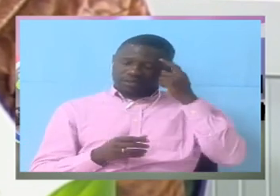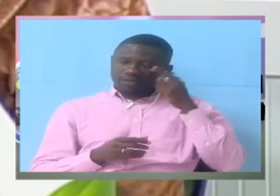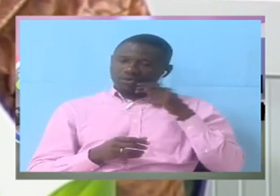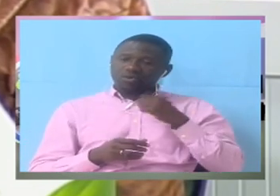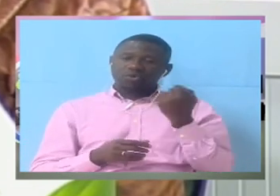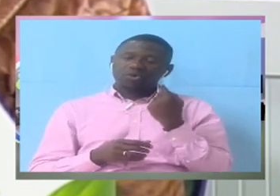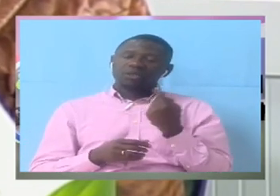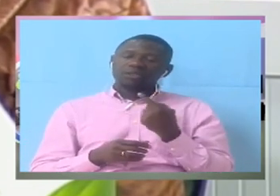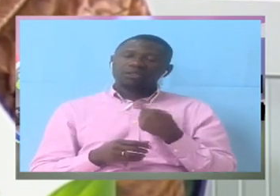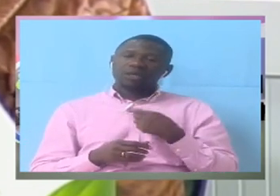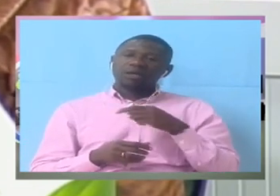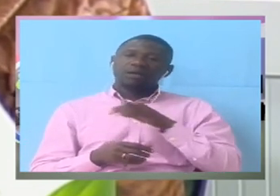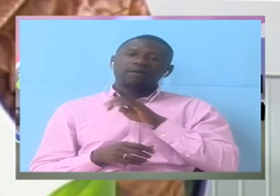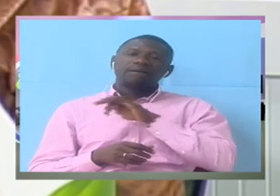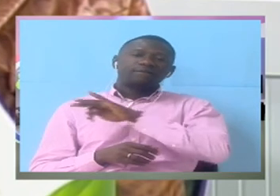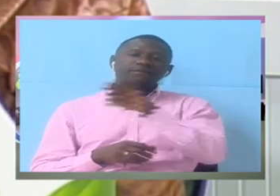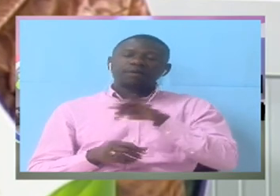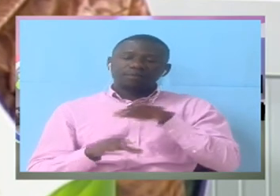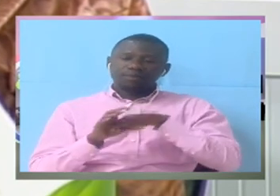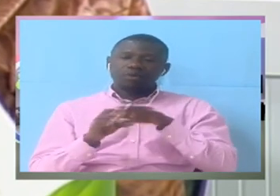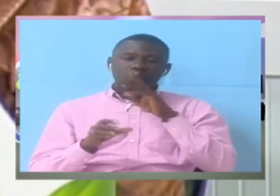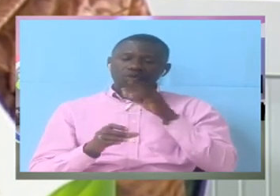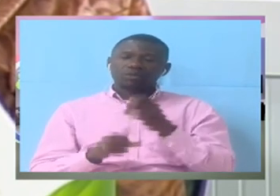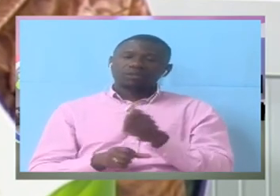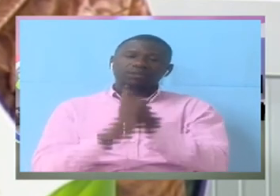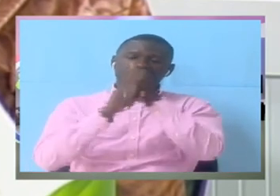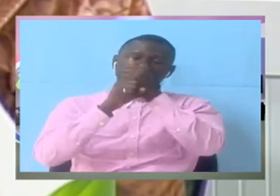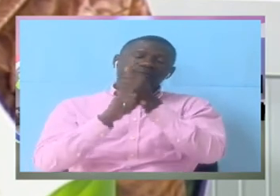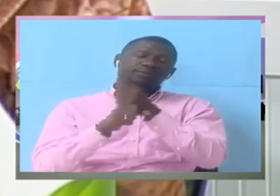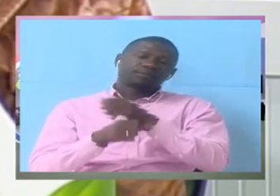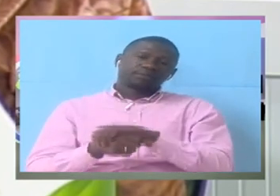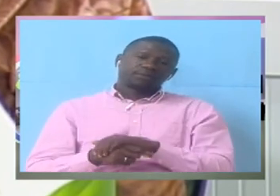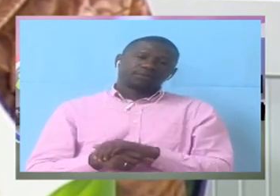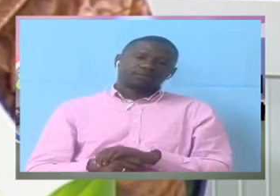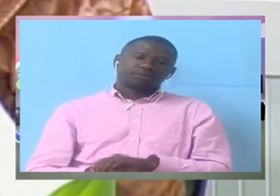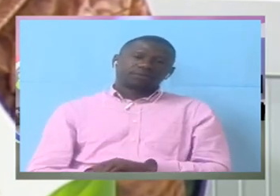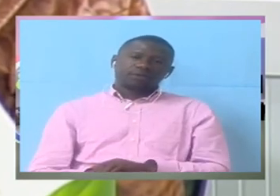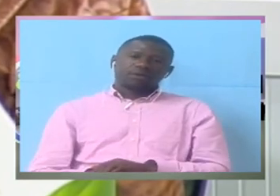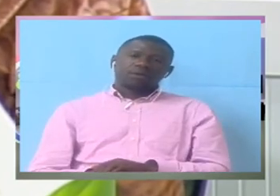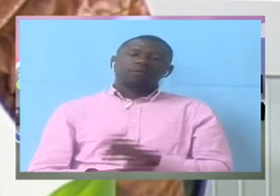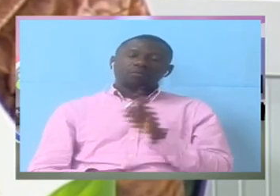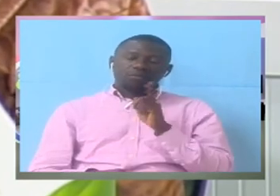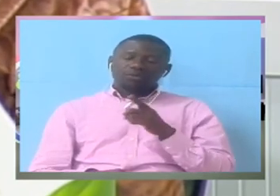think it was her relatives that were assisting her. But